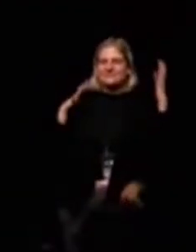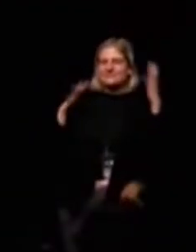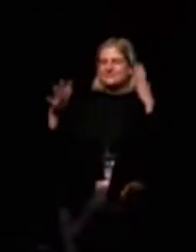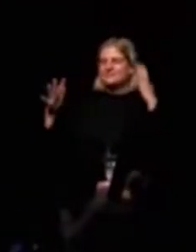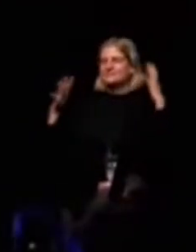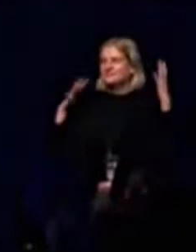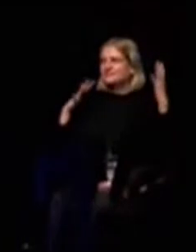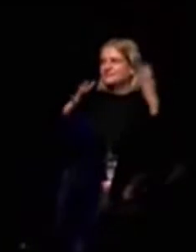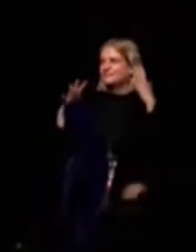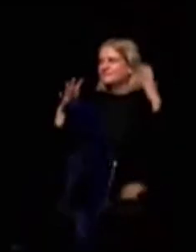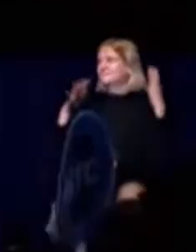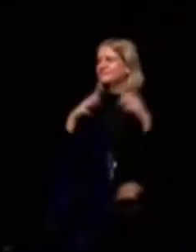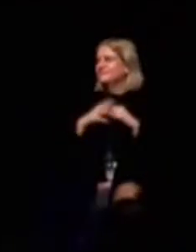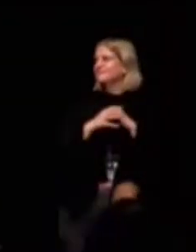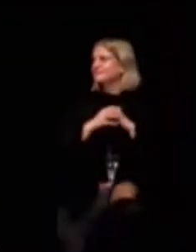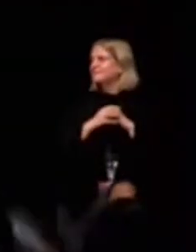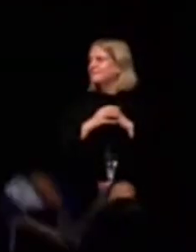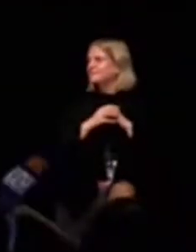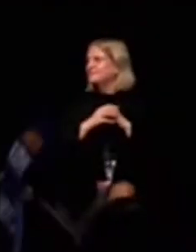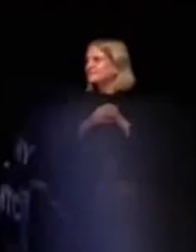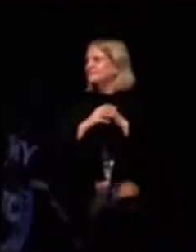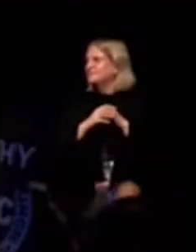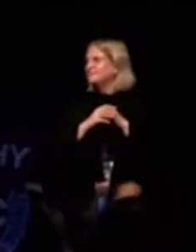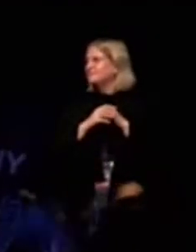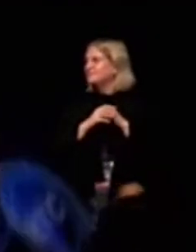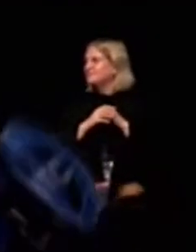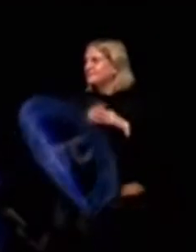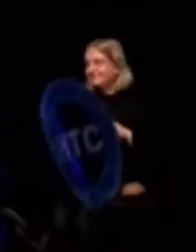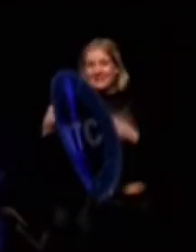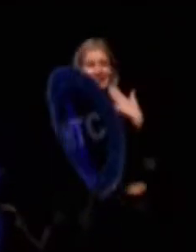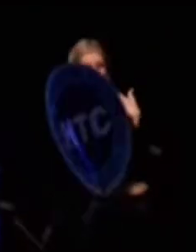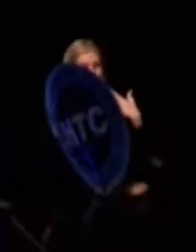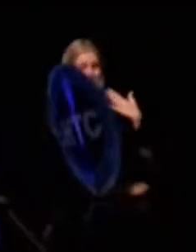Thank you, thank you, thank you, thank you. Thank